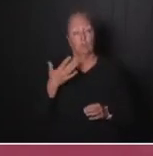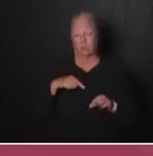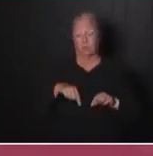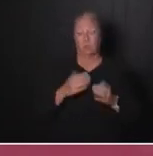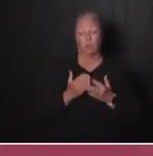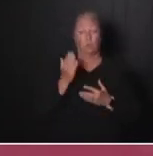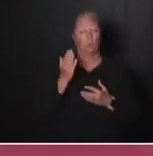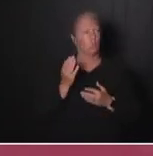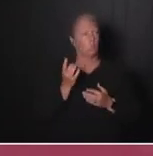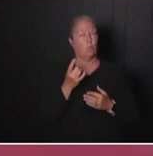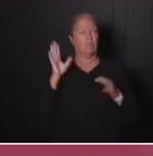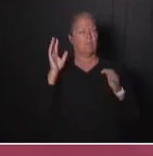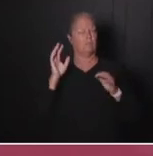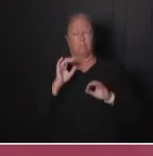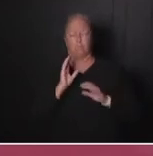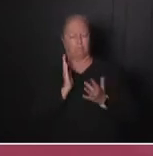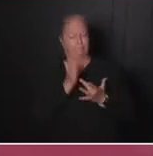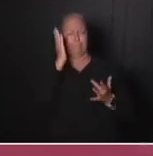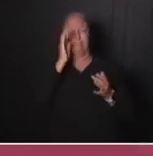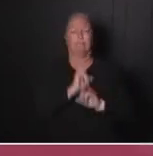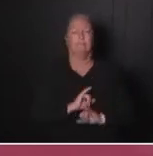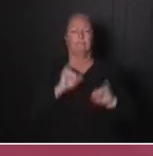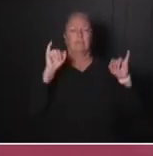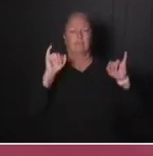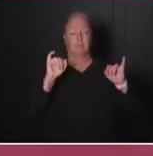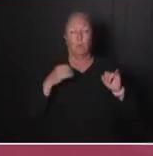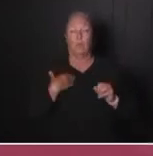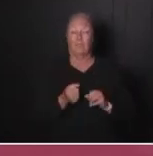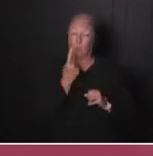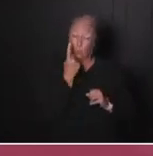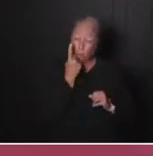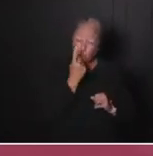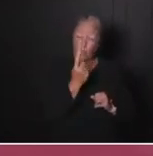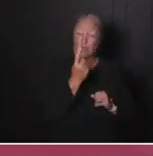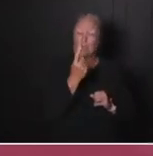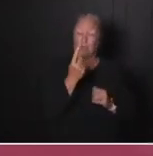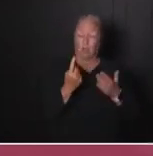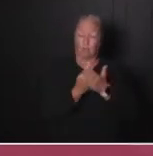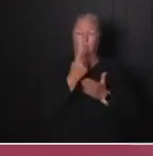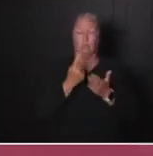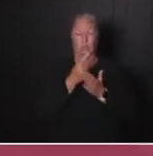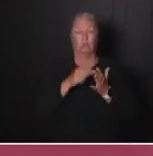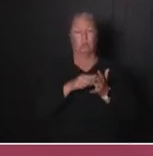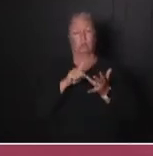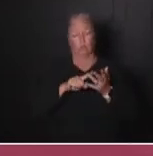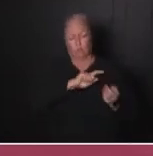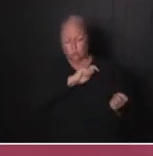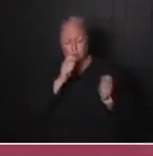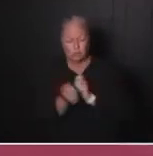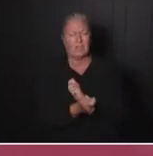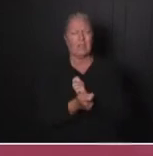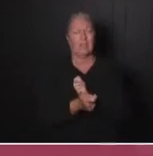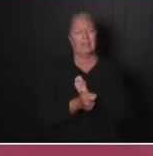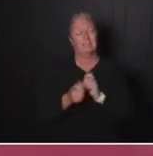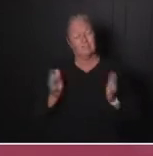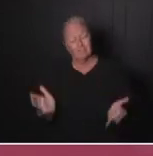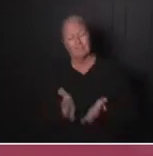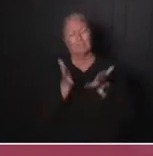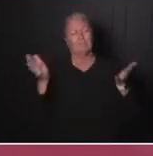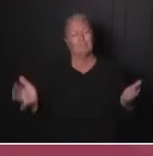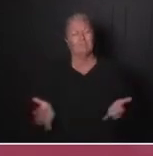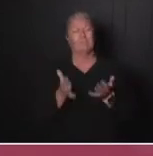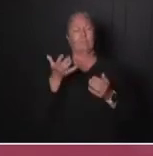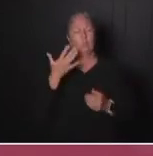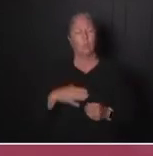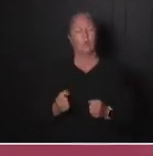crisis, we have a once-in-a-century chance to rebuild and renew our country, to build